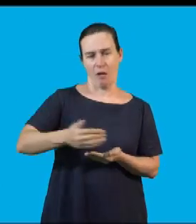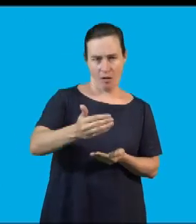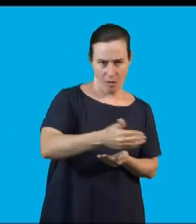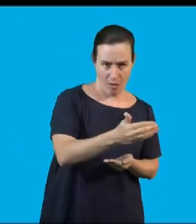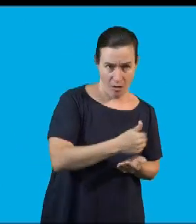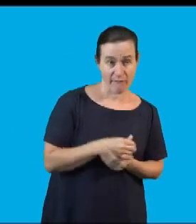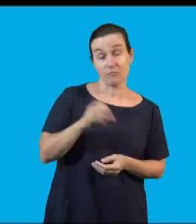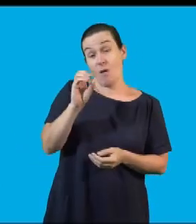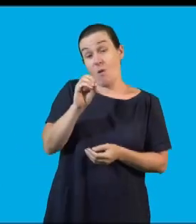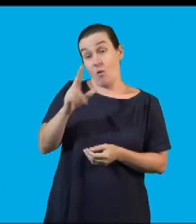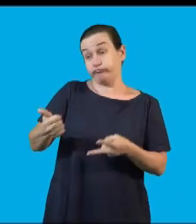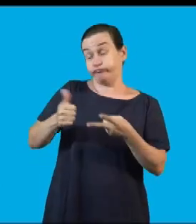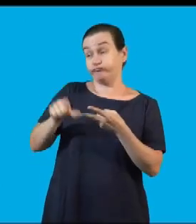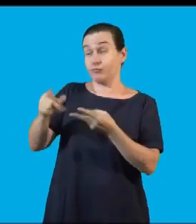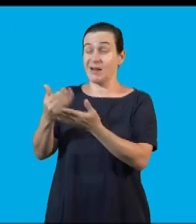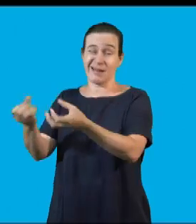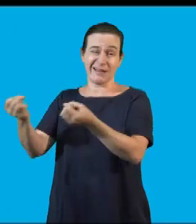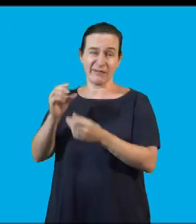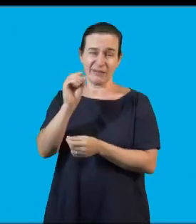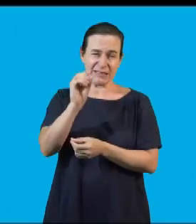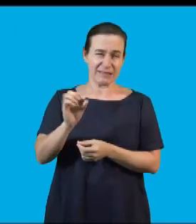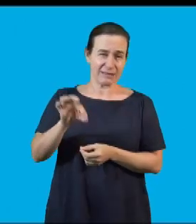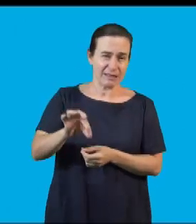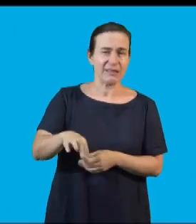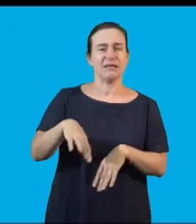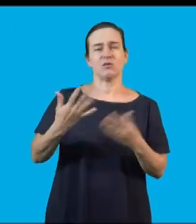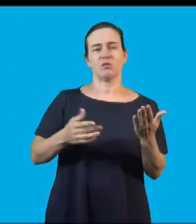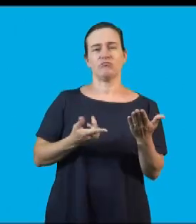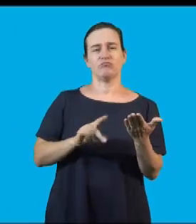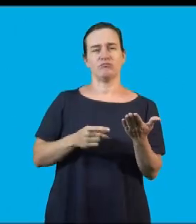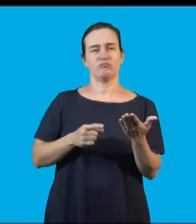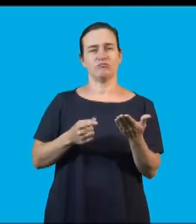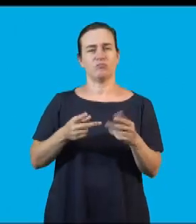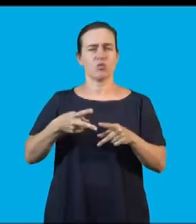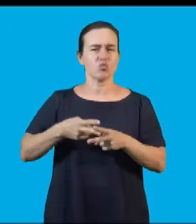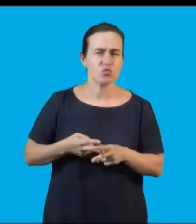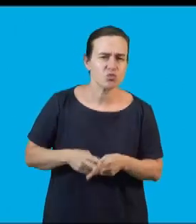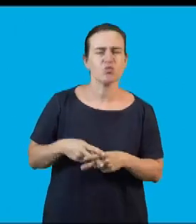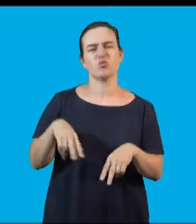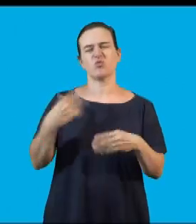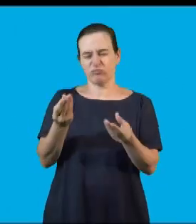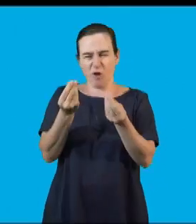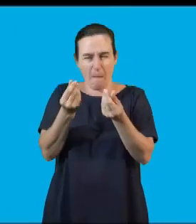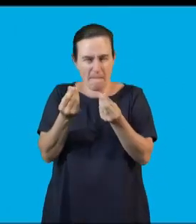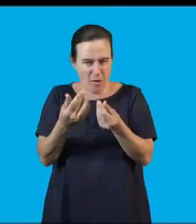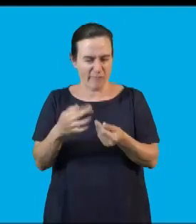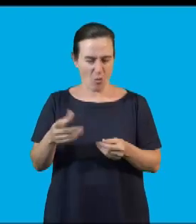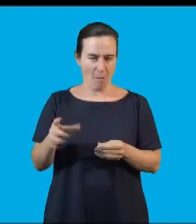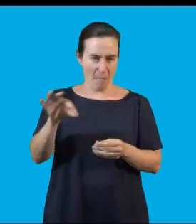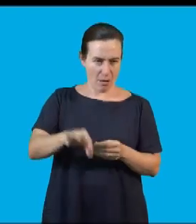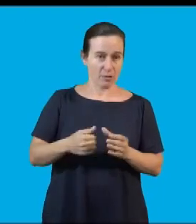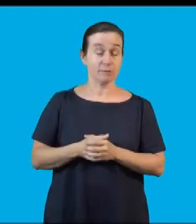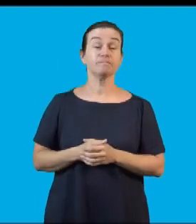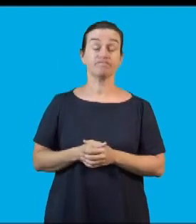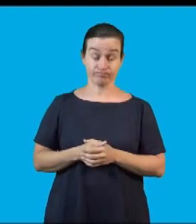donate supplies, contribute seeds, tools, or compost. Other important details that are included is